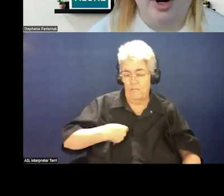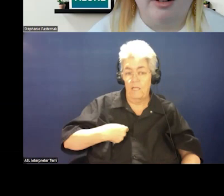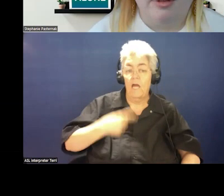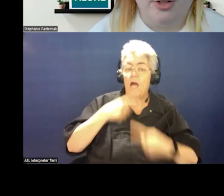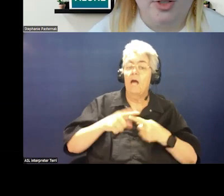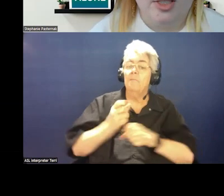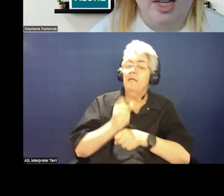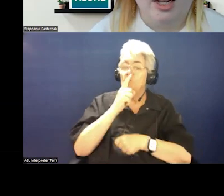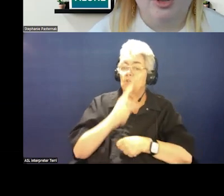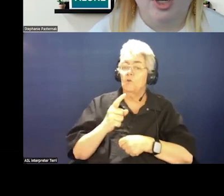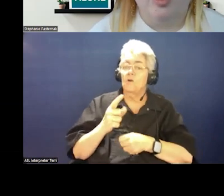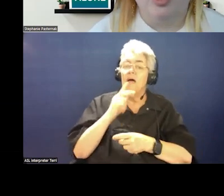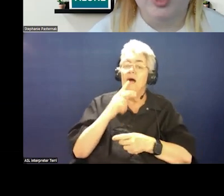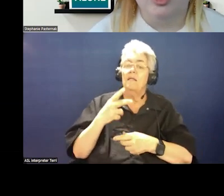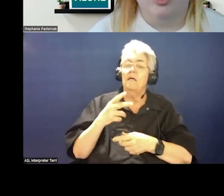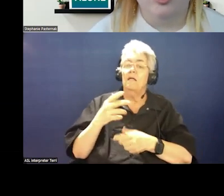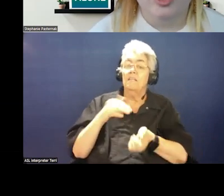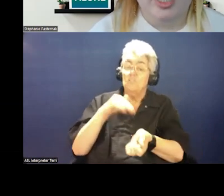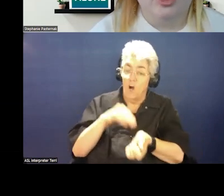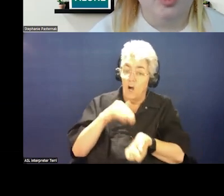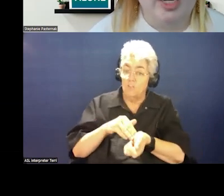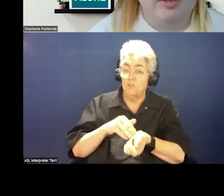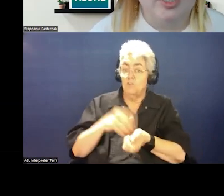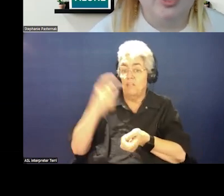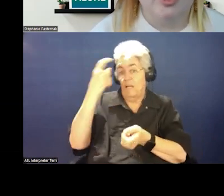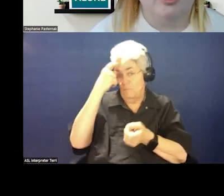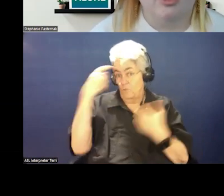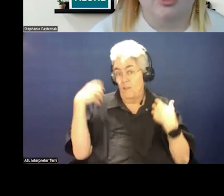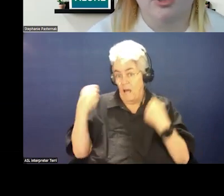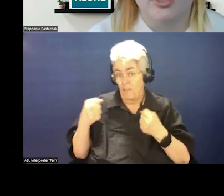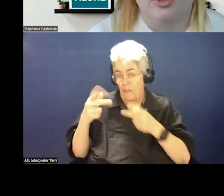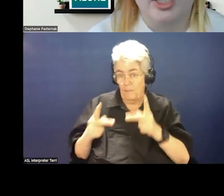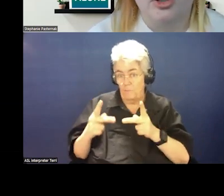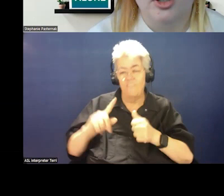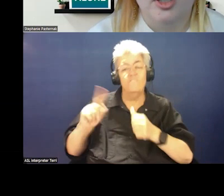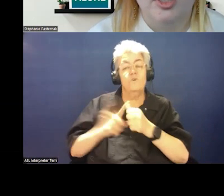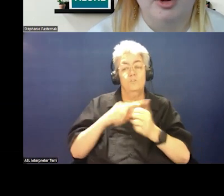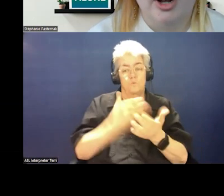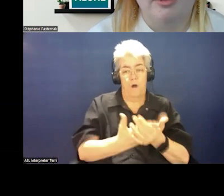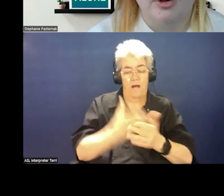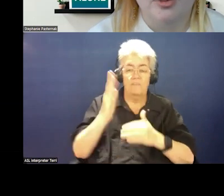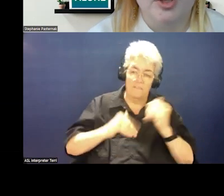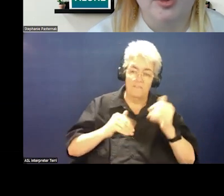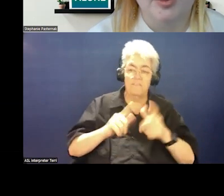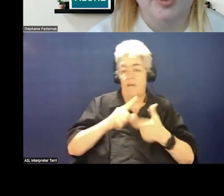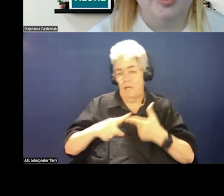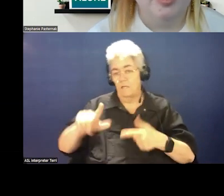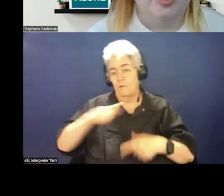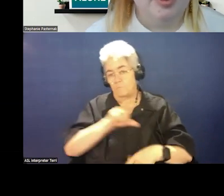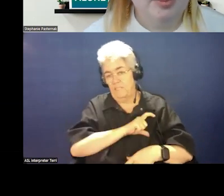professionals arrive first. And we saw these answers be kind of consistent across all major demographic